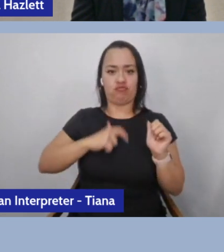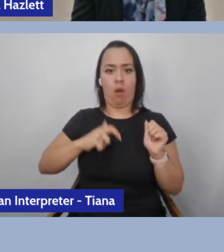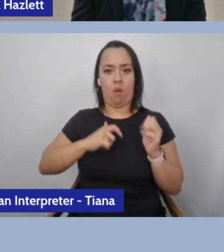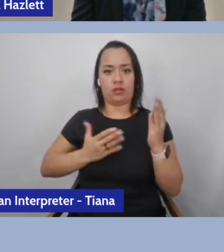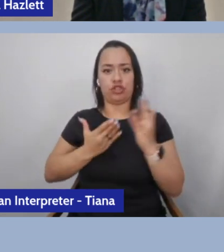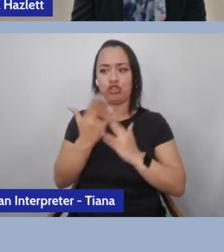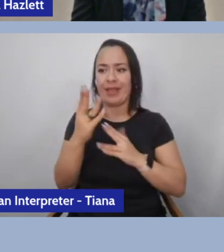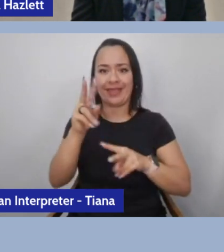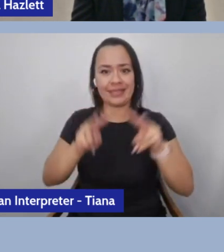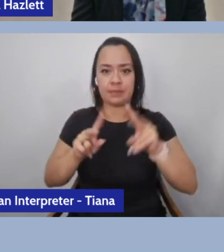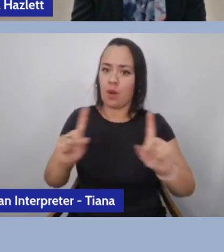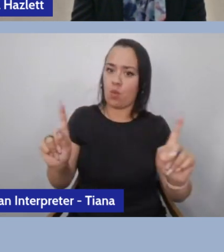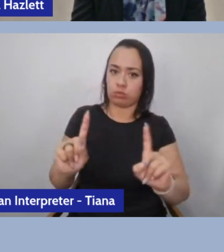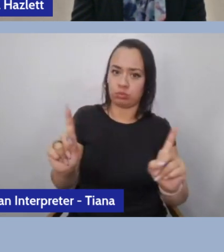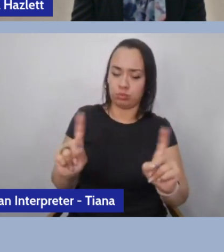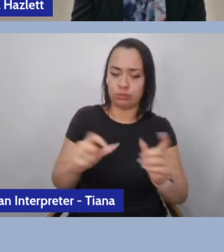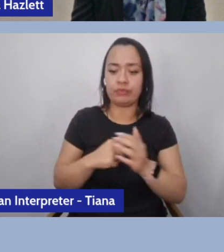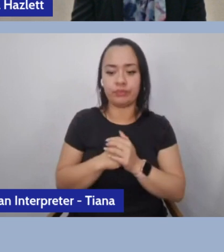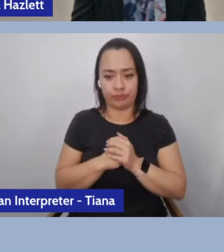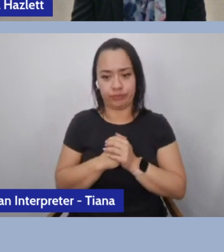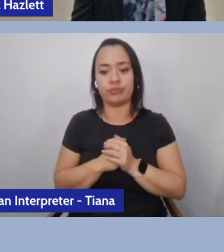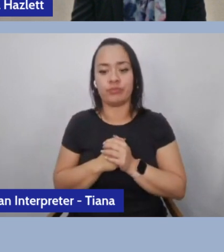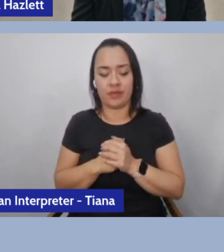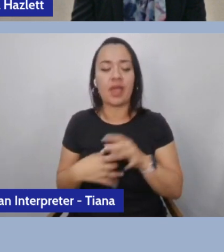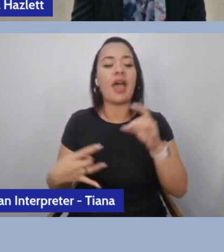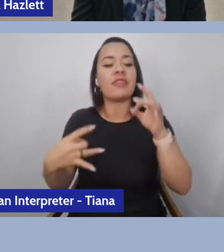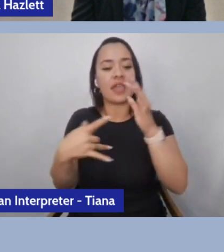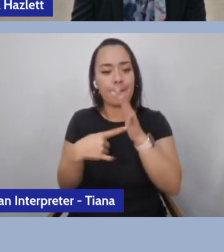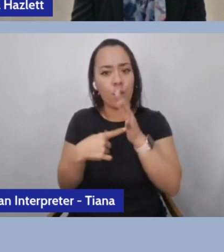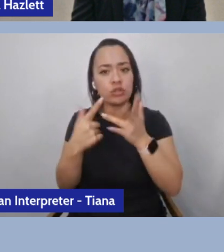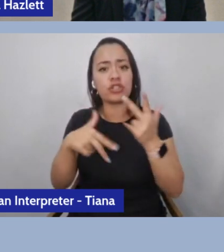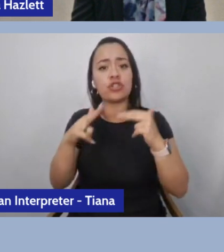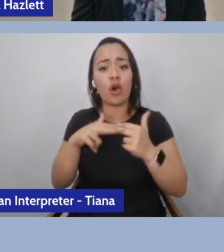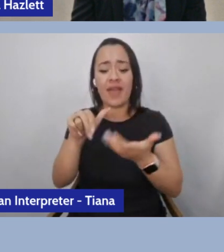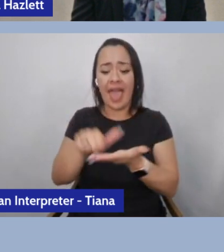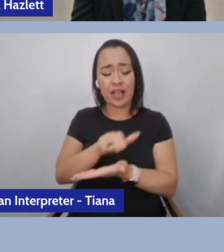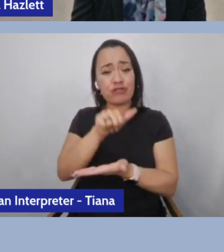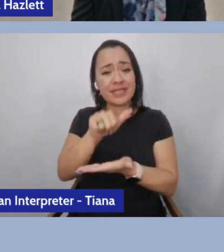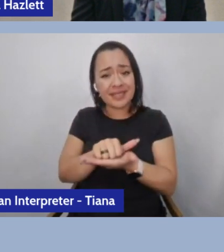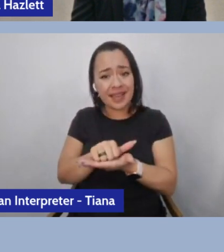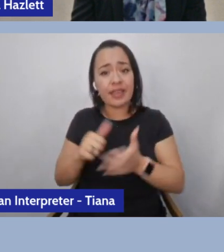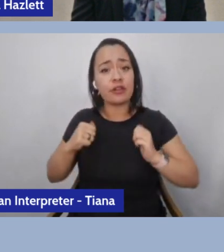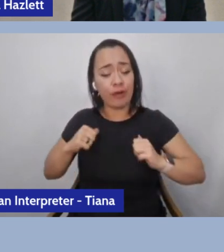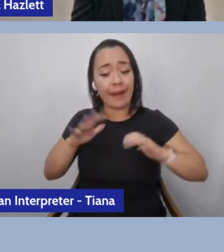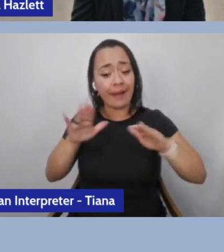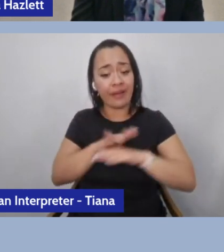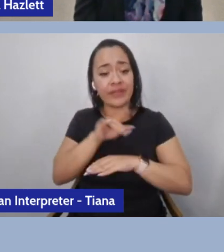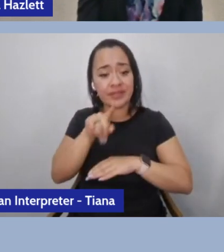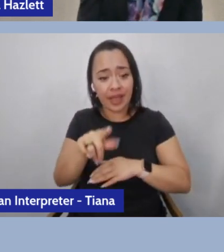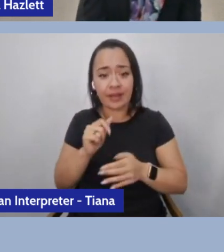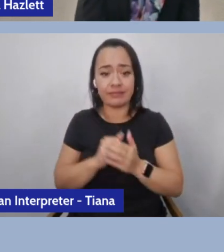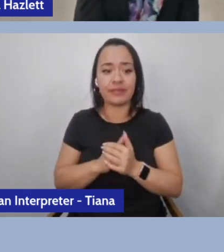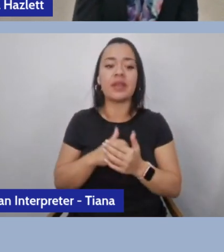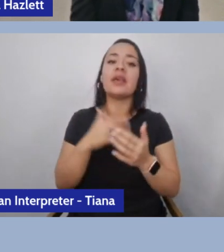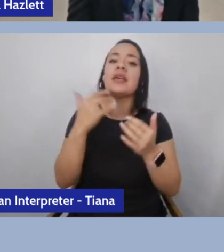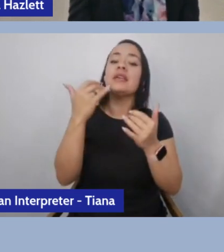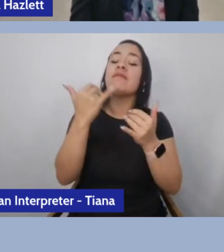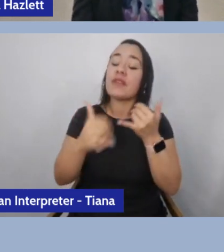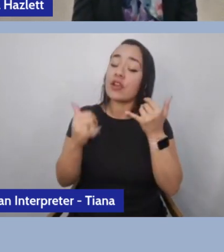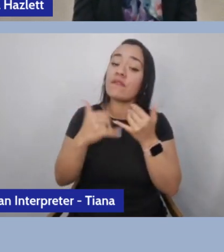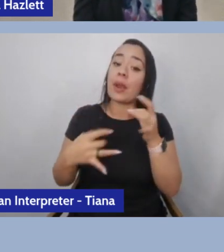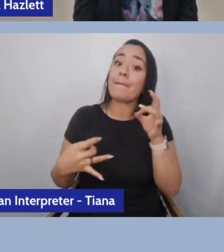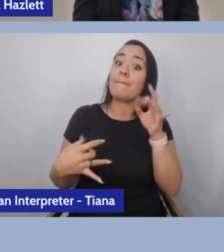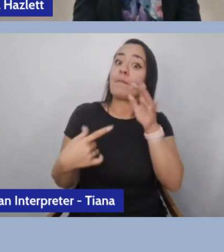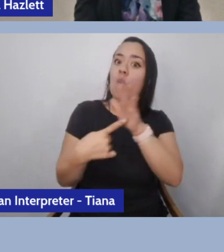this, and we've talked about the importance of accuracy. It's really important that the interpreter conveys into